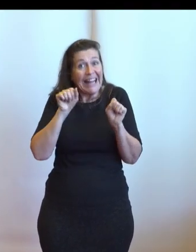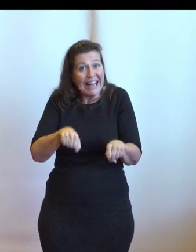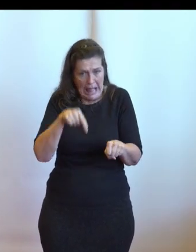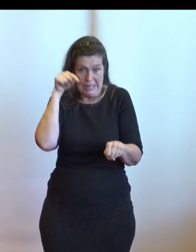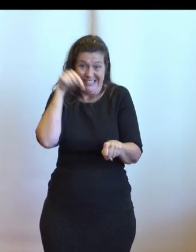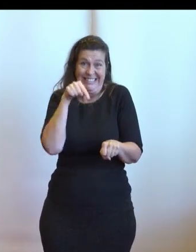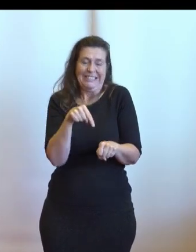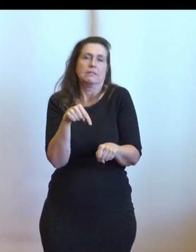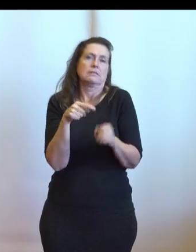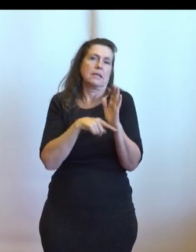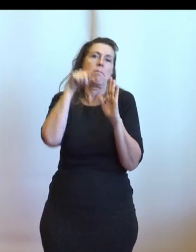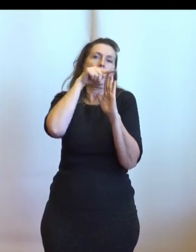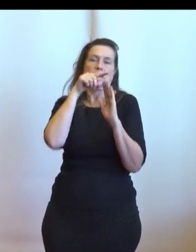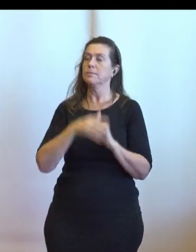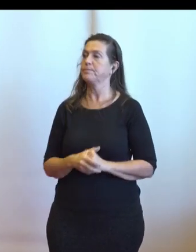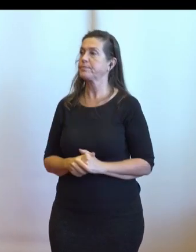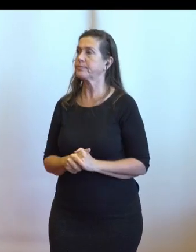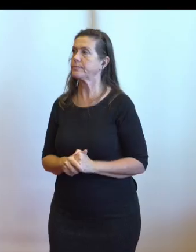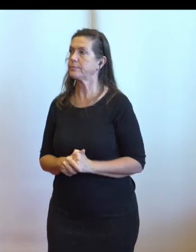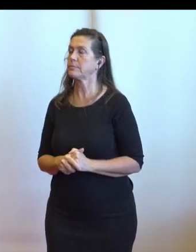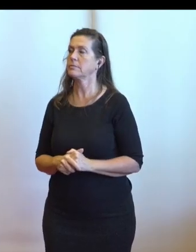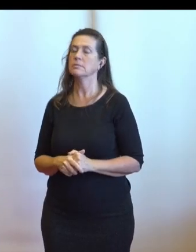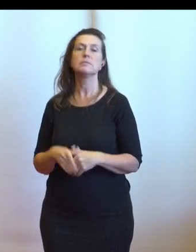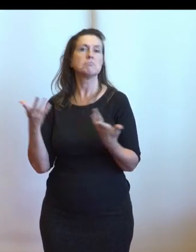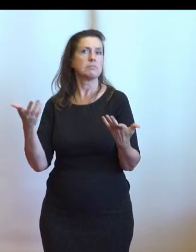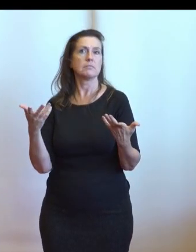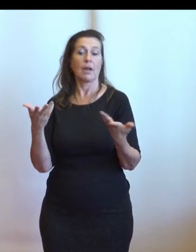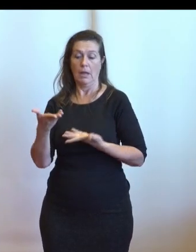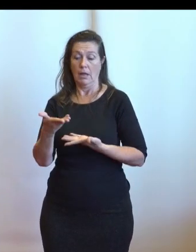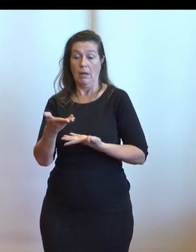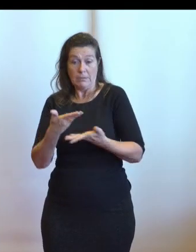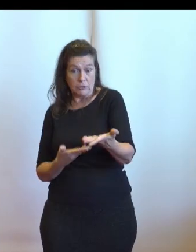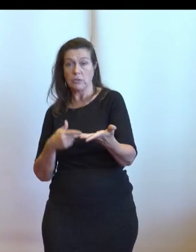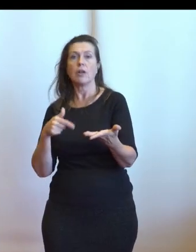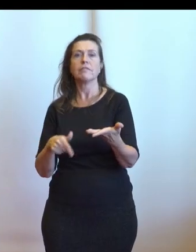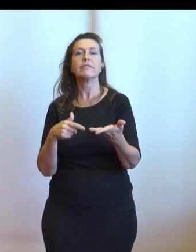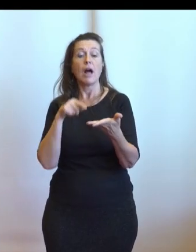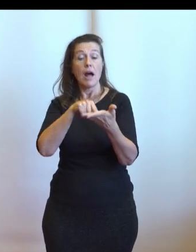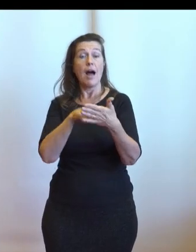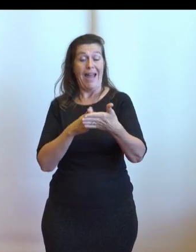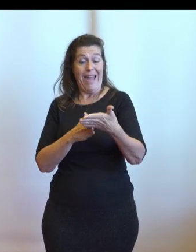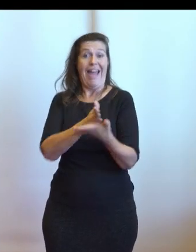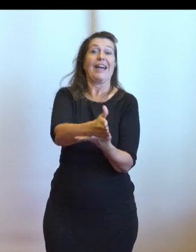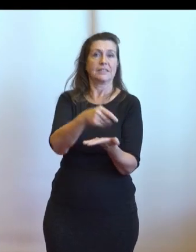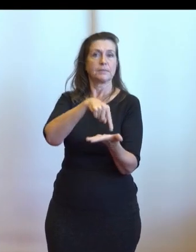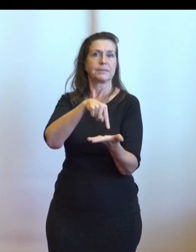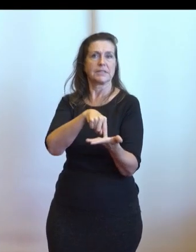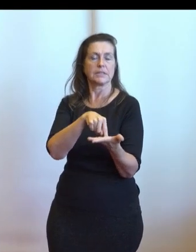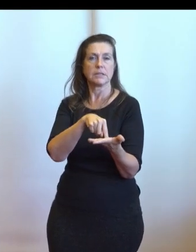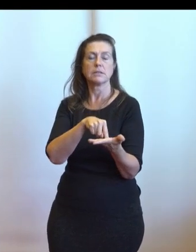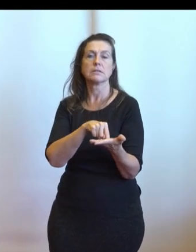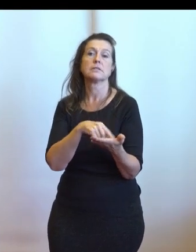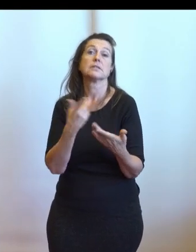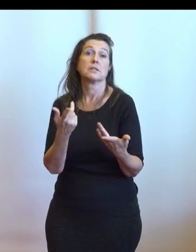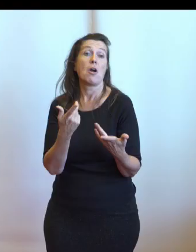I think it's difficult, if I'm quite honest. There's always a trade-off when it comes to accessibility, whether that's a trade-off between, you know, whether you make